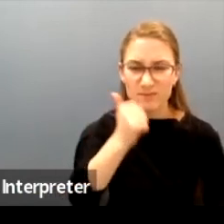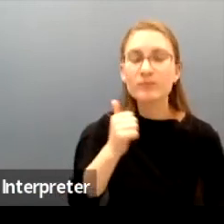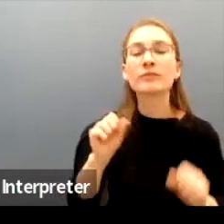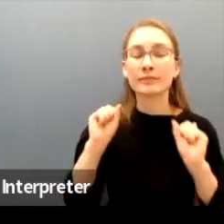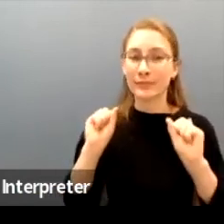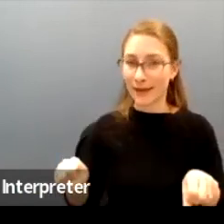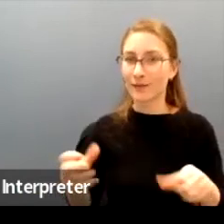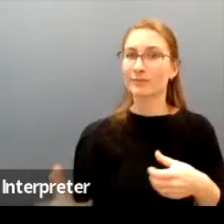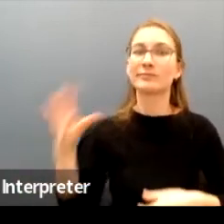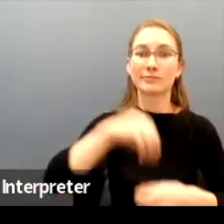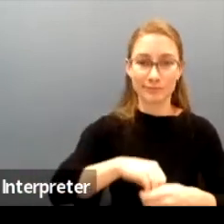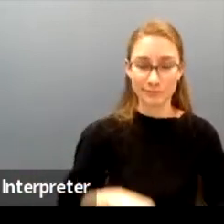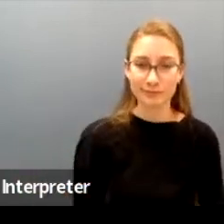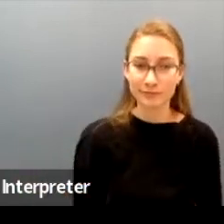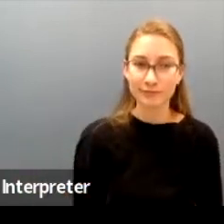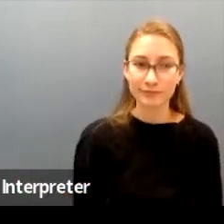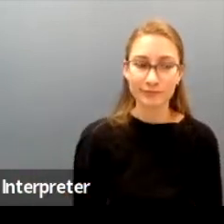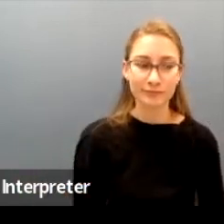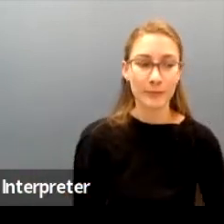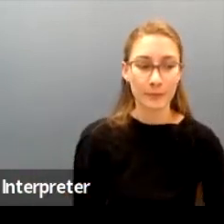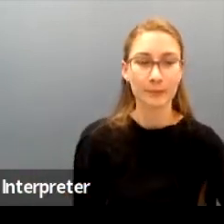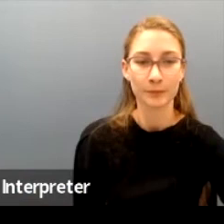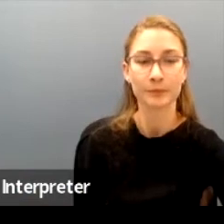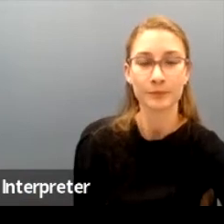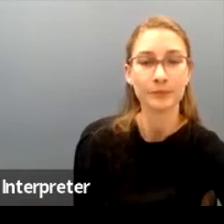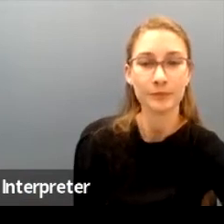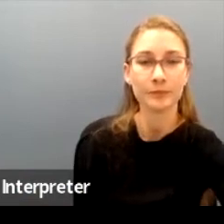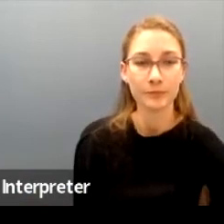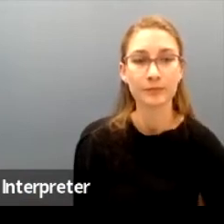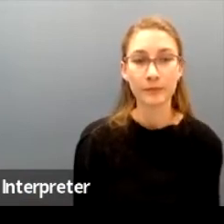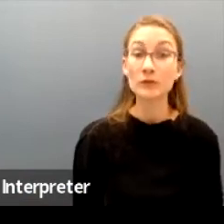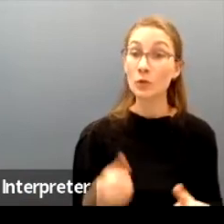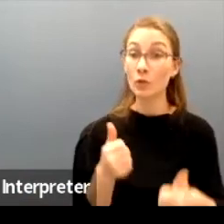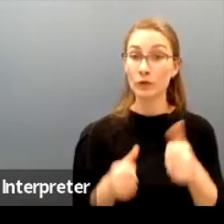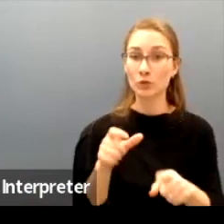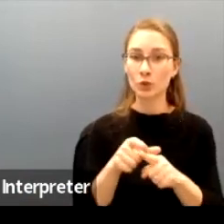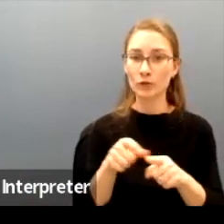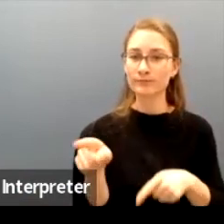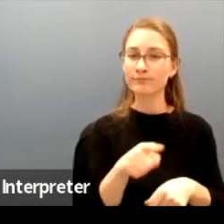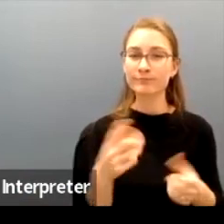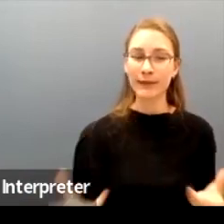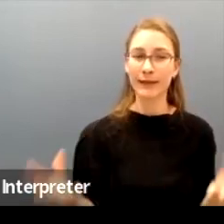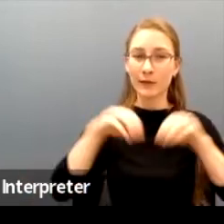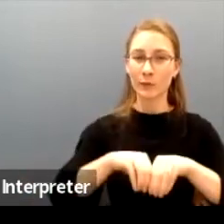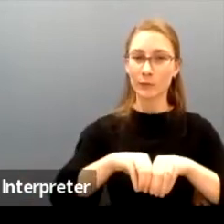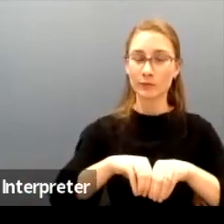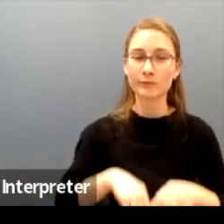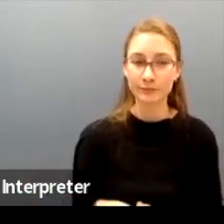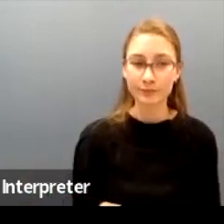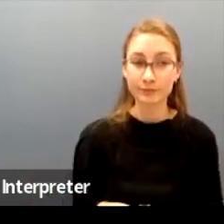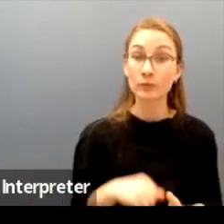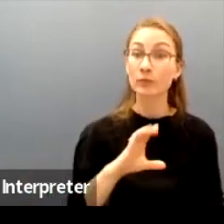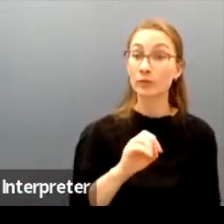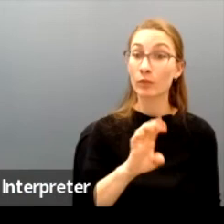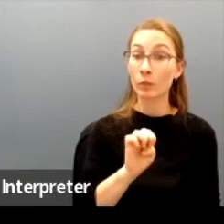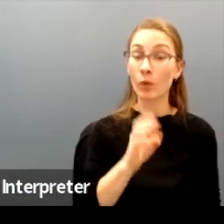So let's see. So what core words would you include for Michael, and what fringe words would you include for Michael? So some core words I would